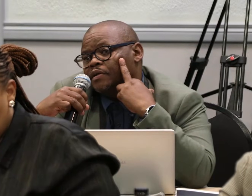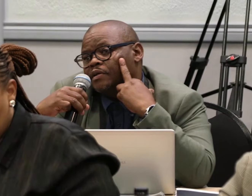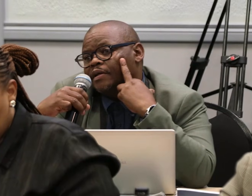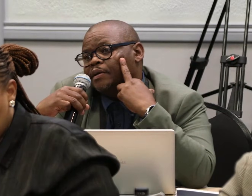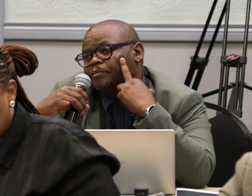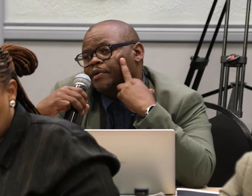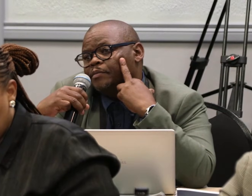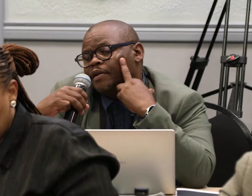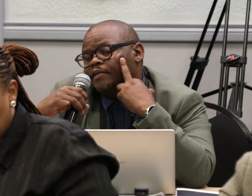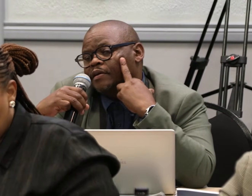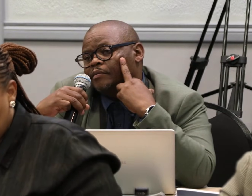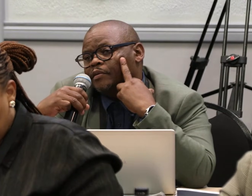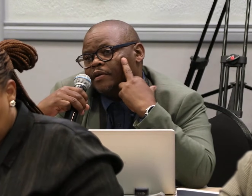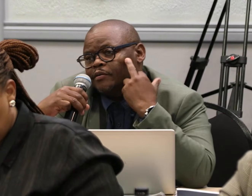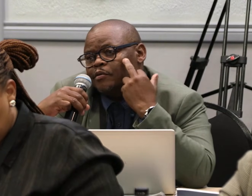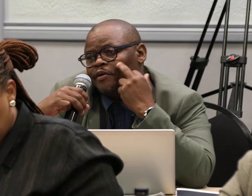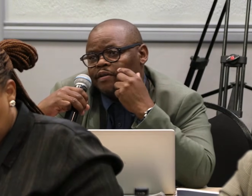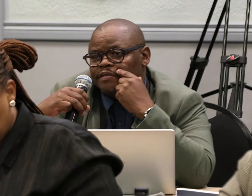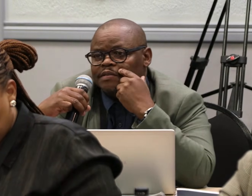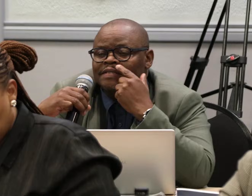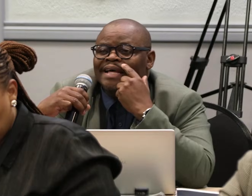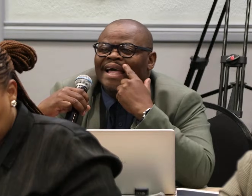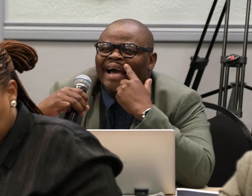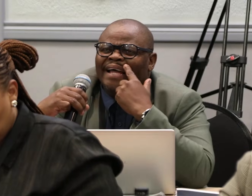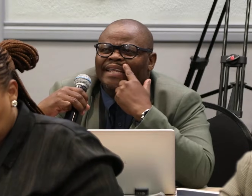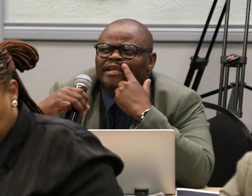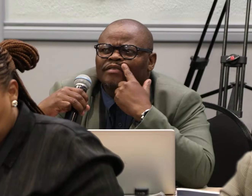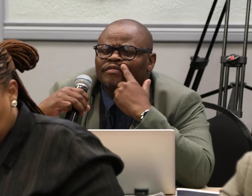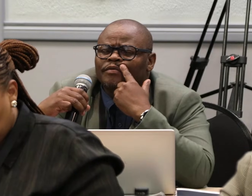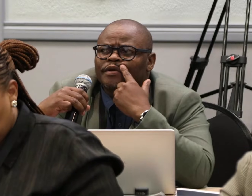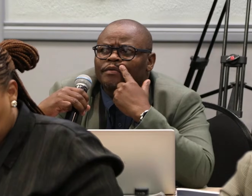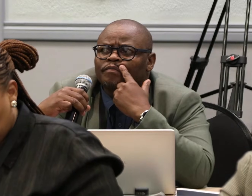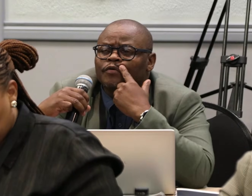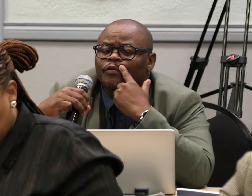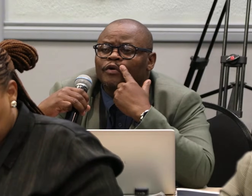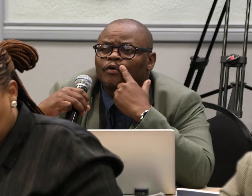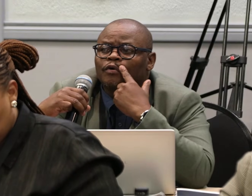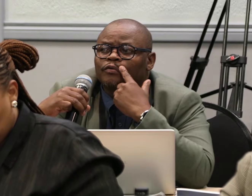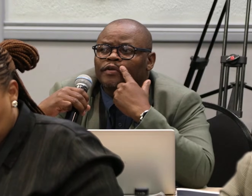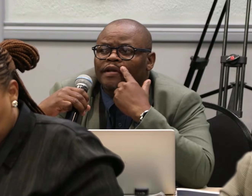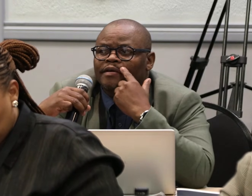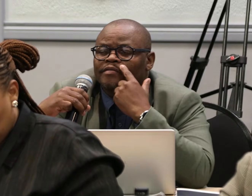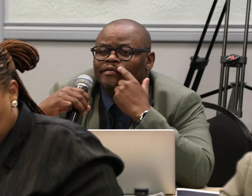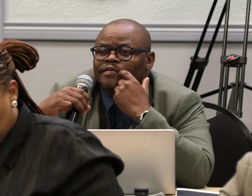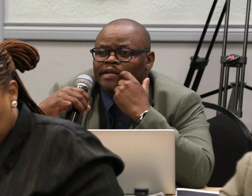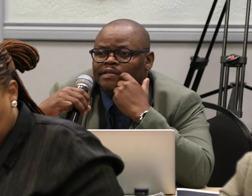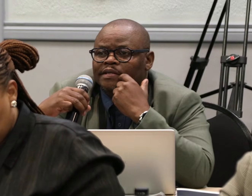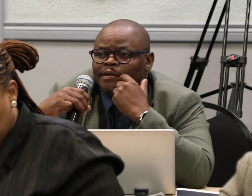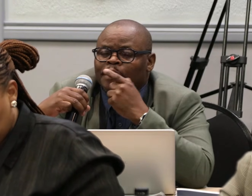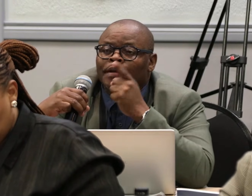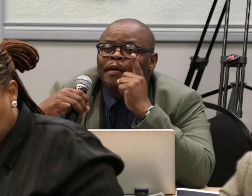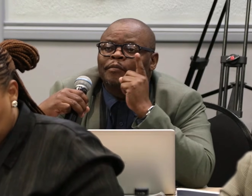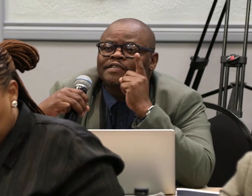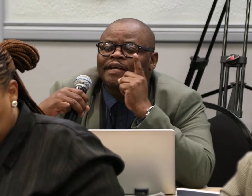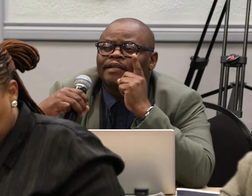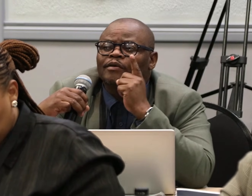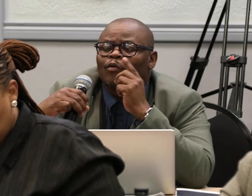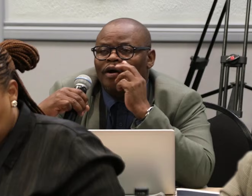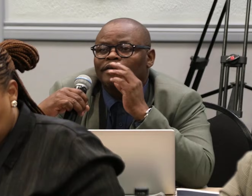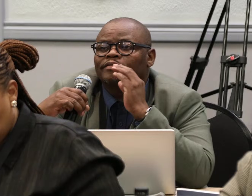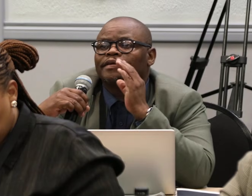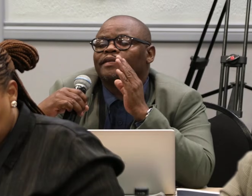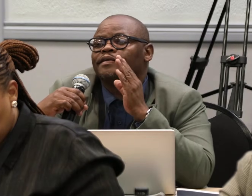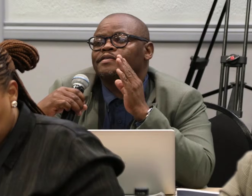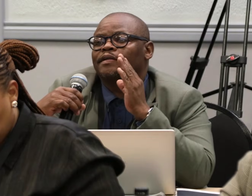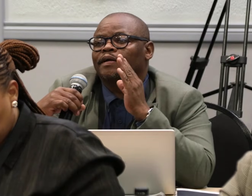be implementable recommendations. I think if we go to the level of Treasury, because I think one